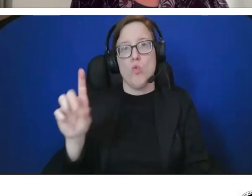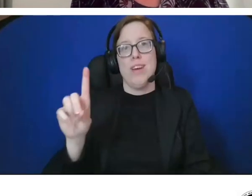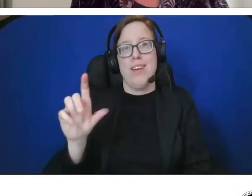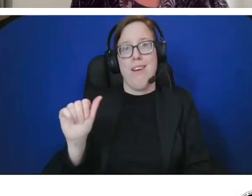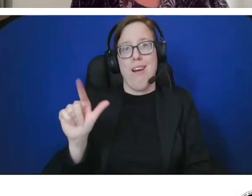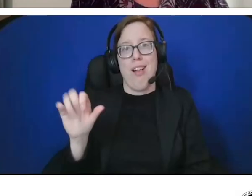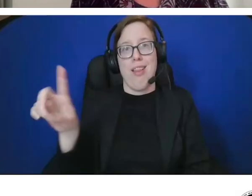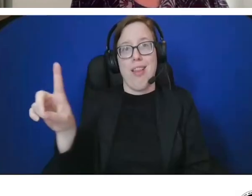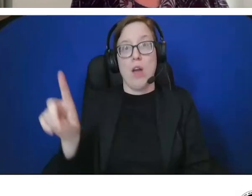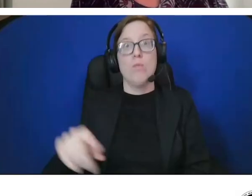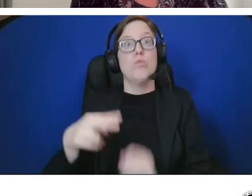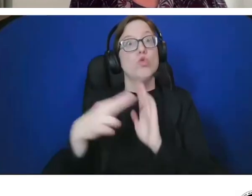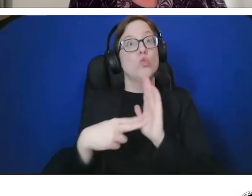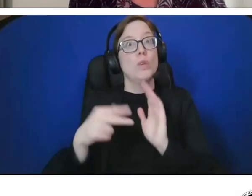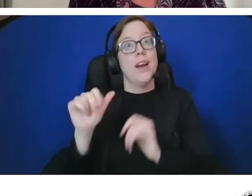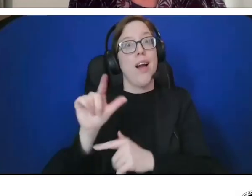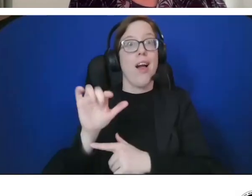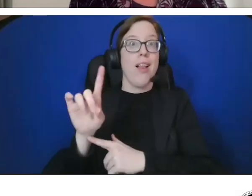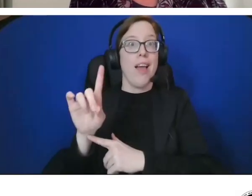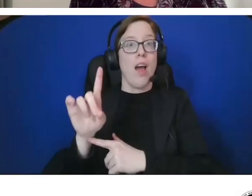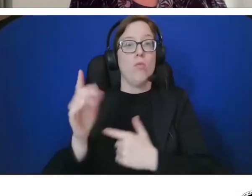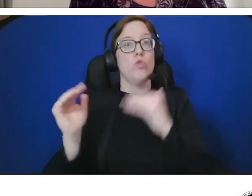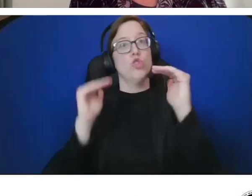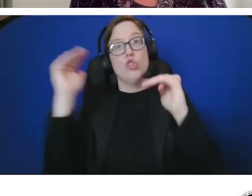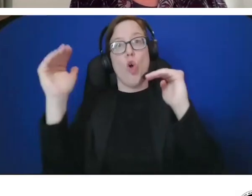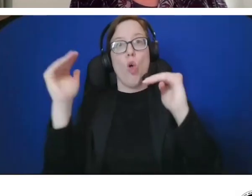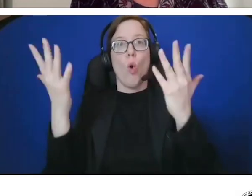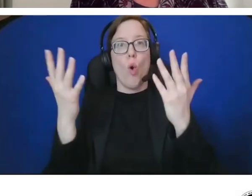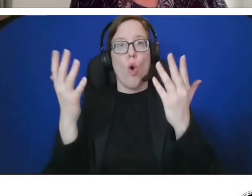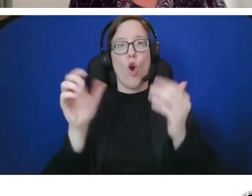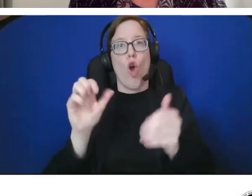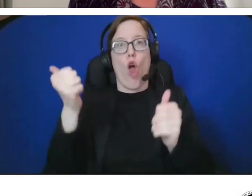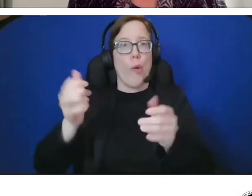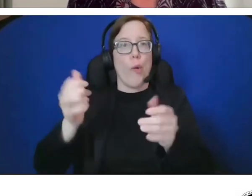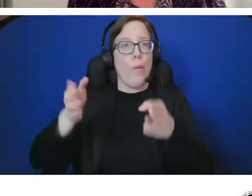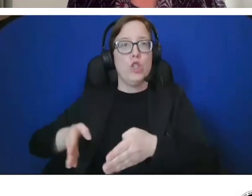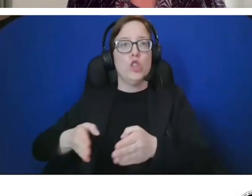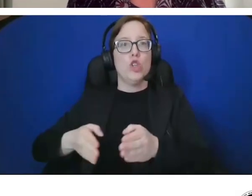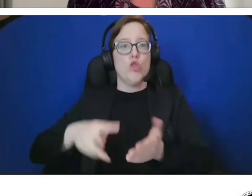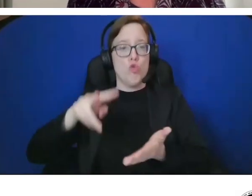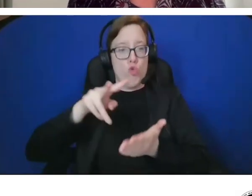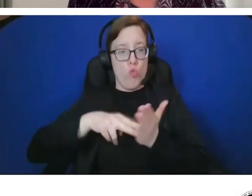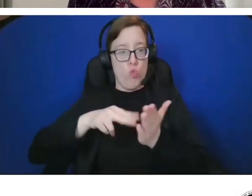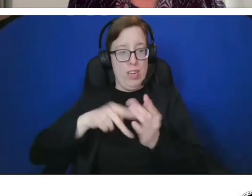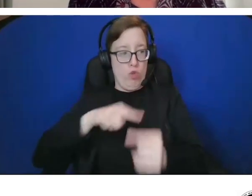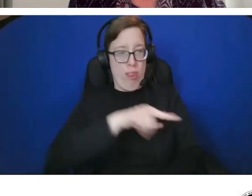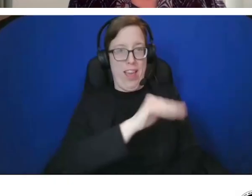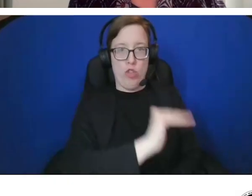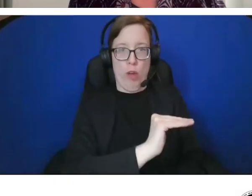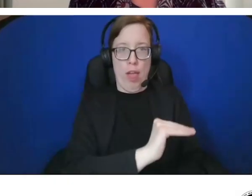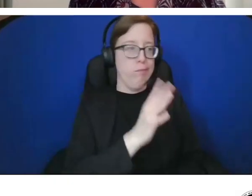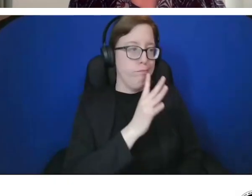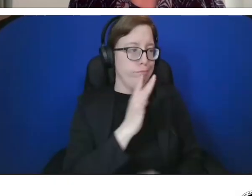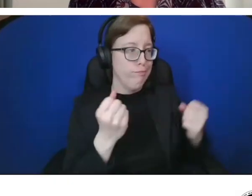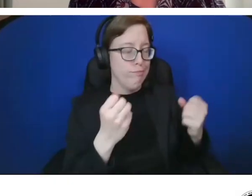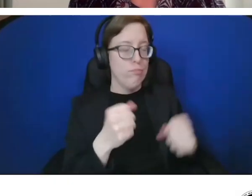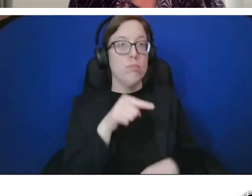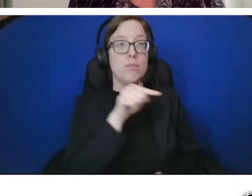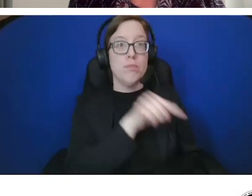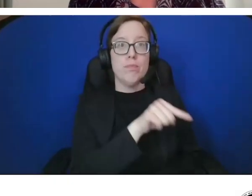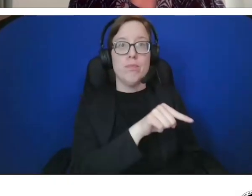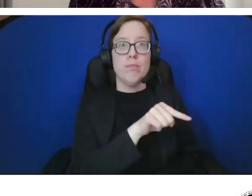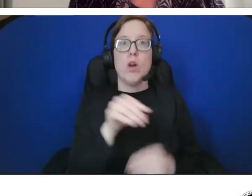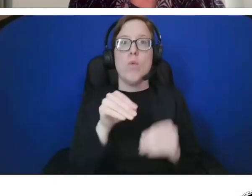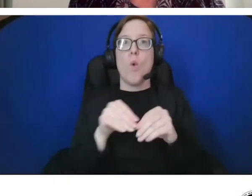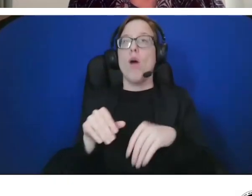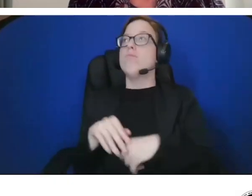alouds. Read alouds are when an adult or significant other reads to the child. And so the child or learner